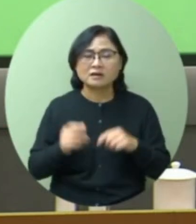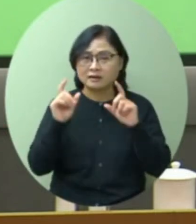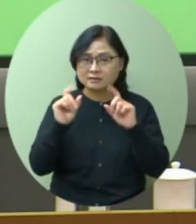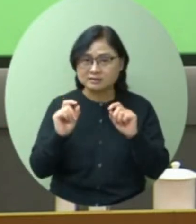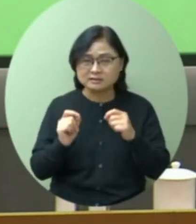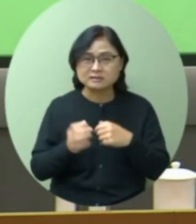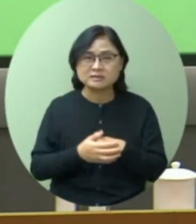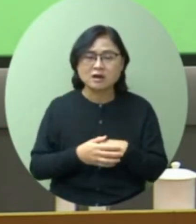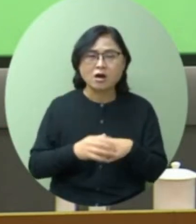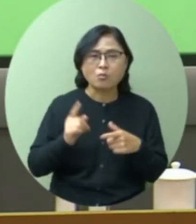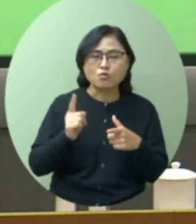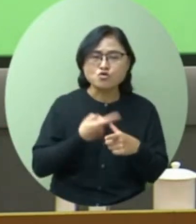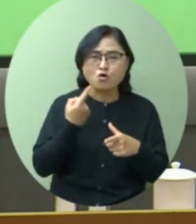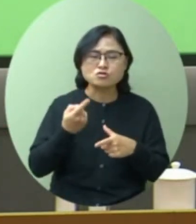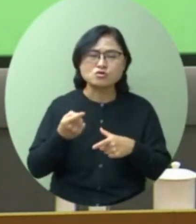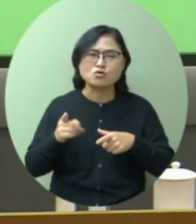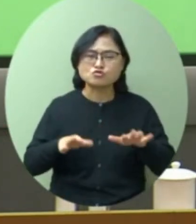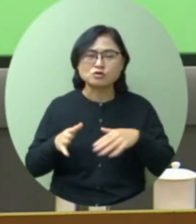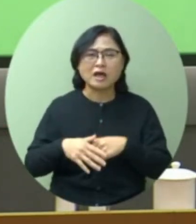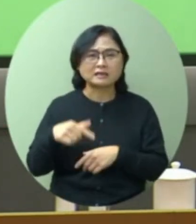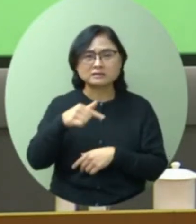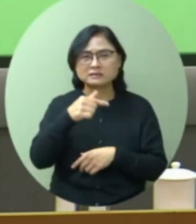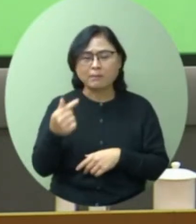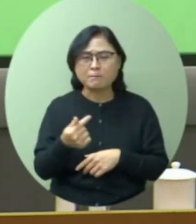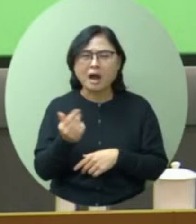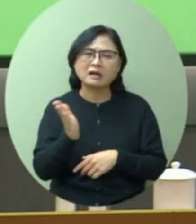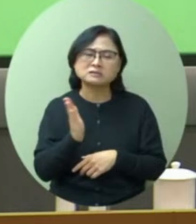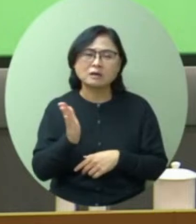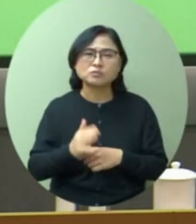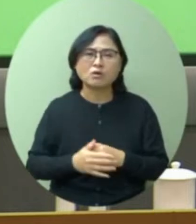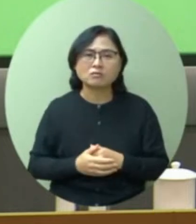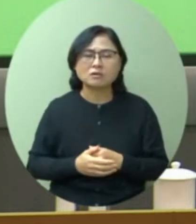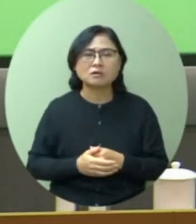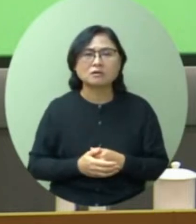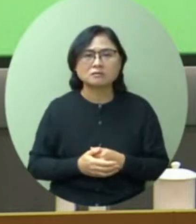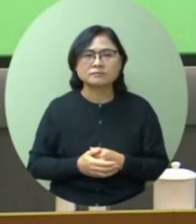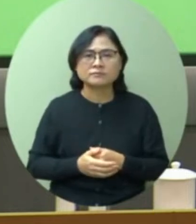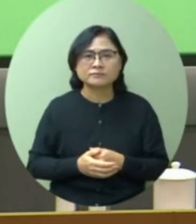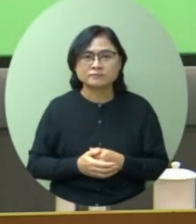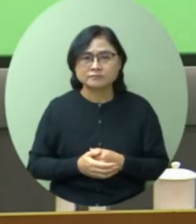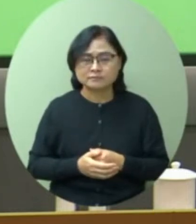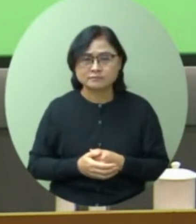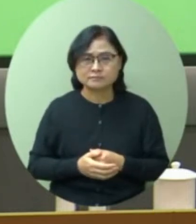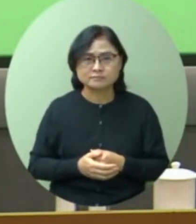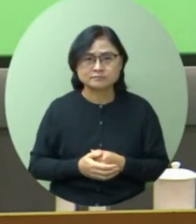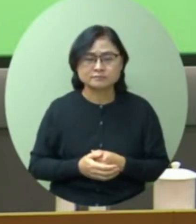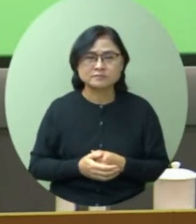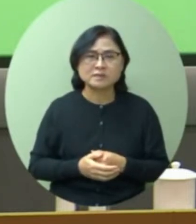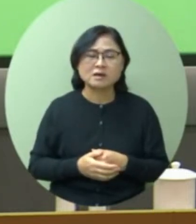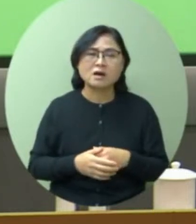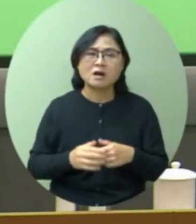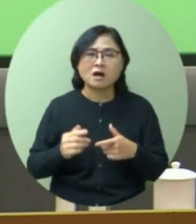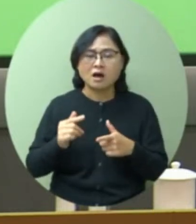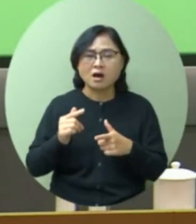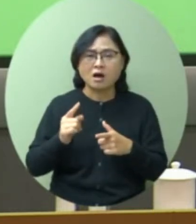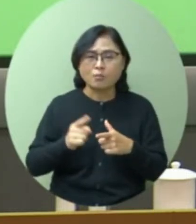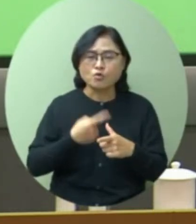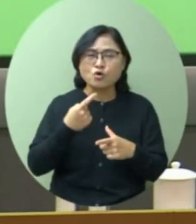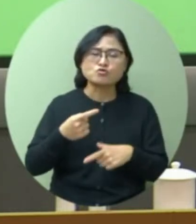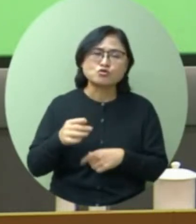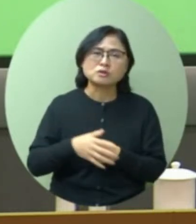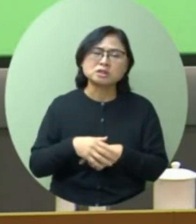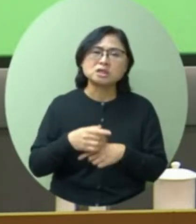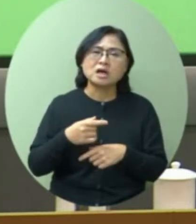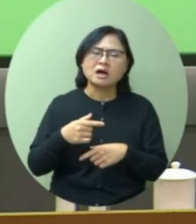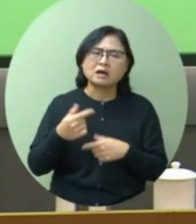because you divide it by, so roughly, so it's 8,000 to 9,000 a month. So whether it should